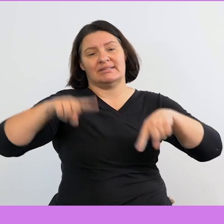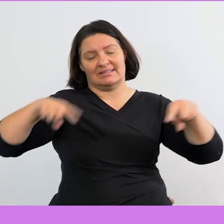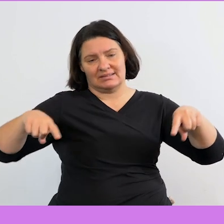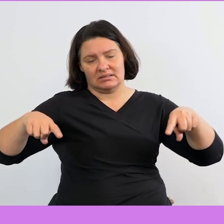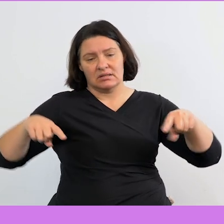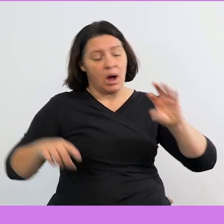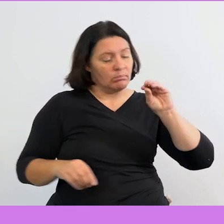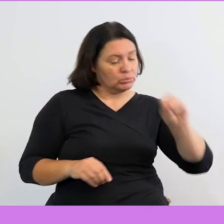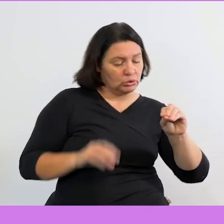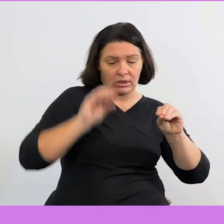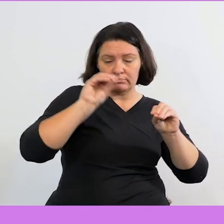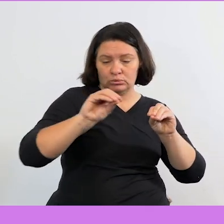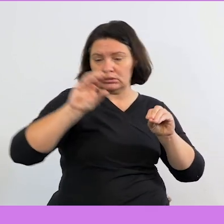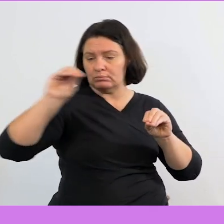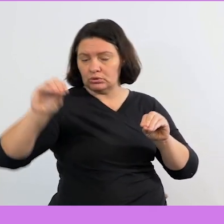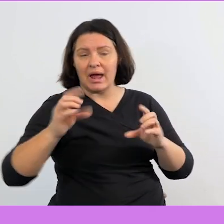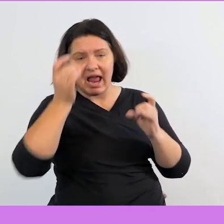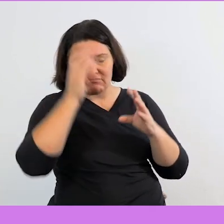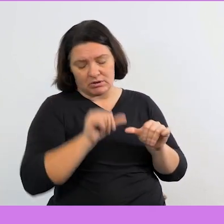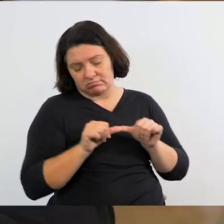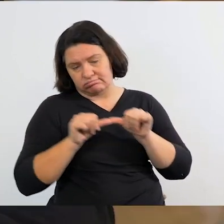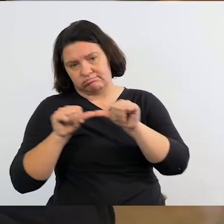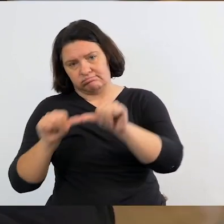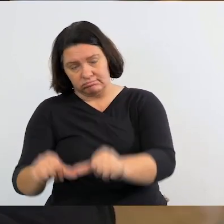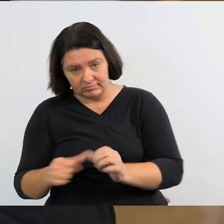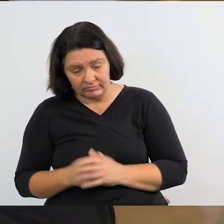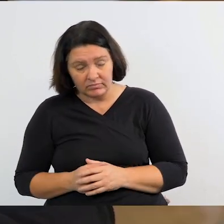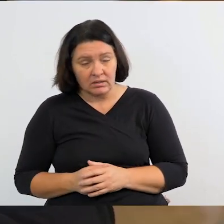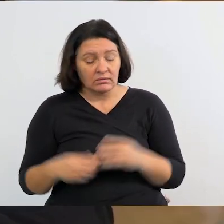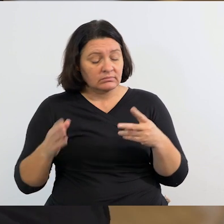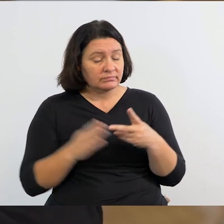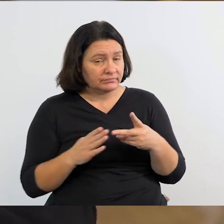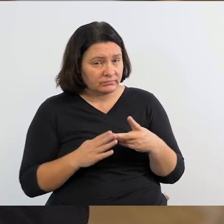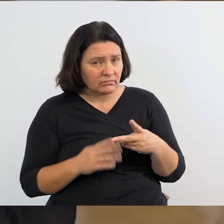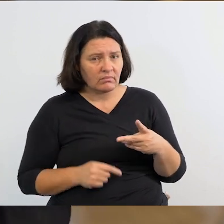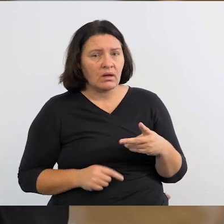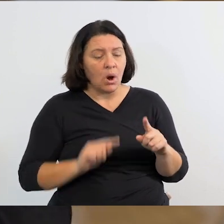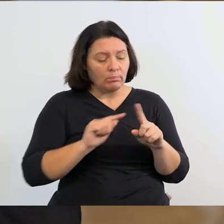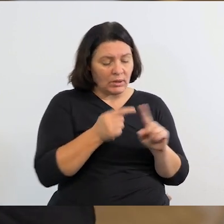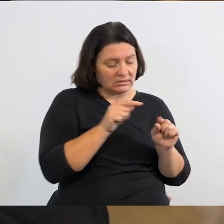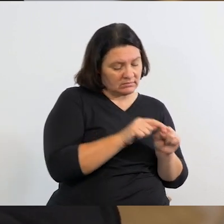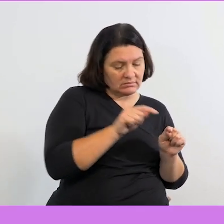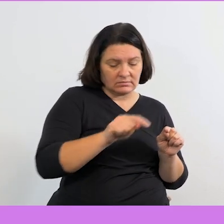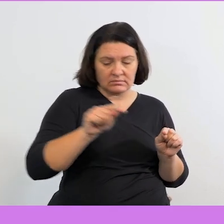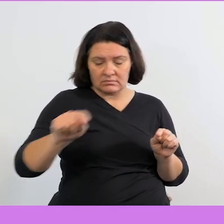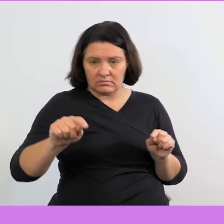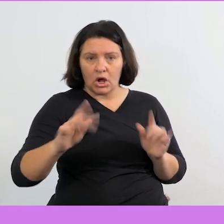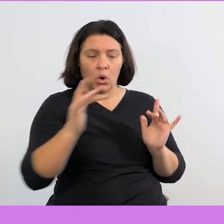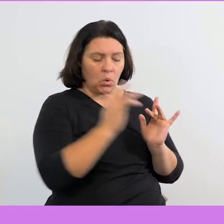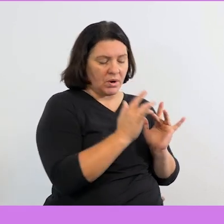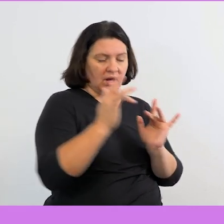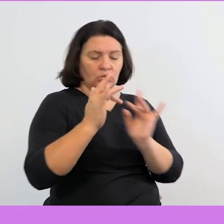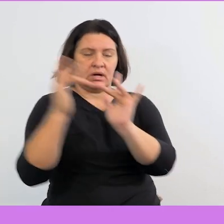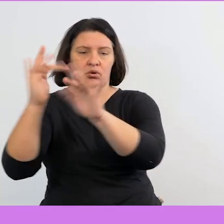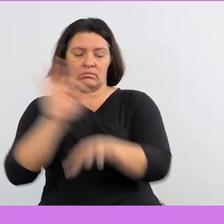between plotted points of continuous data. Okay, what else is important? Points are joined, right, to show